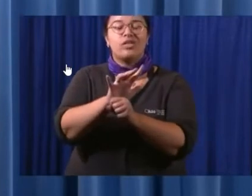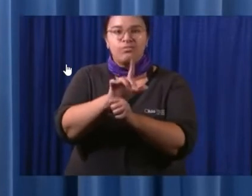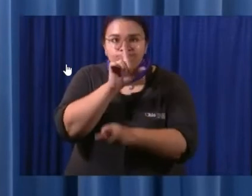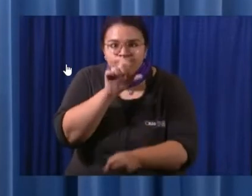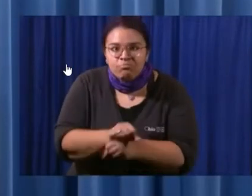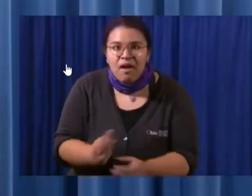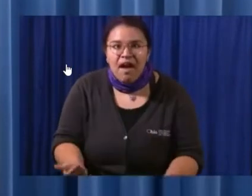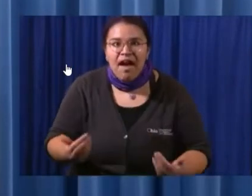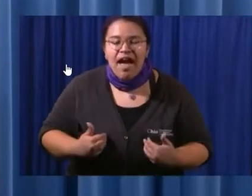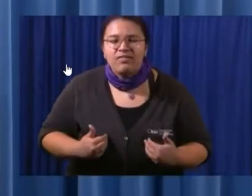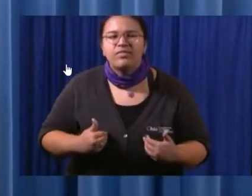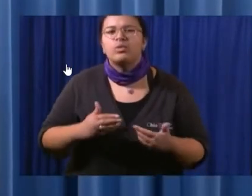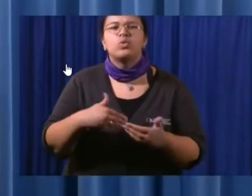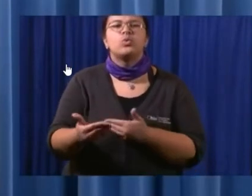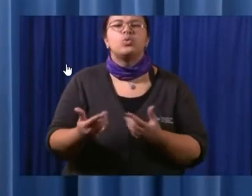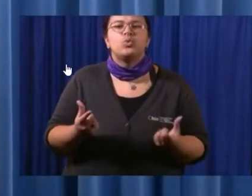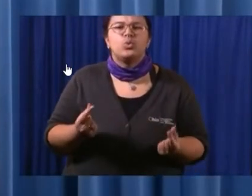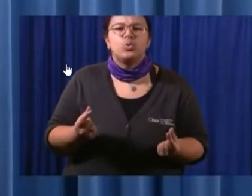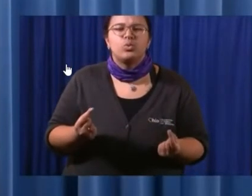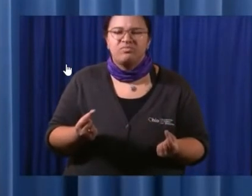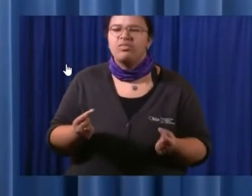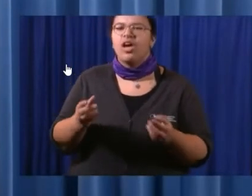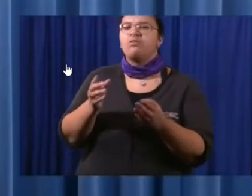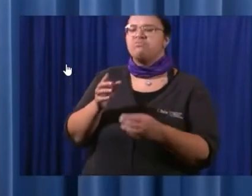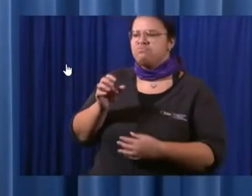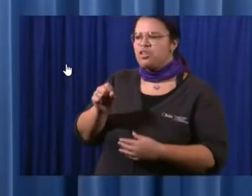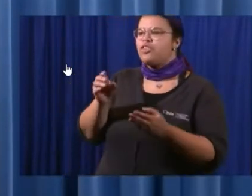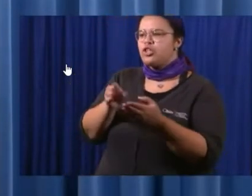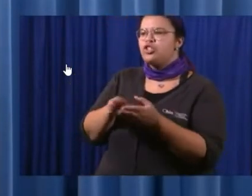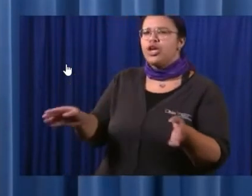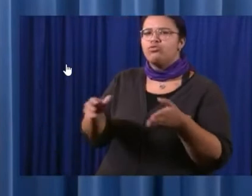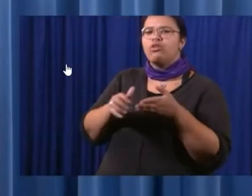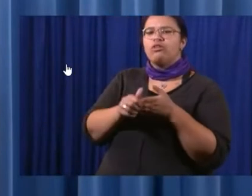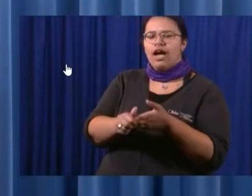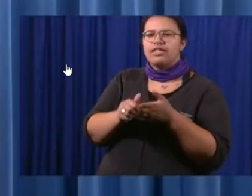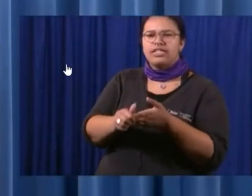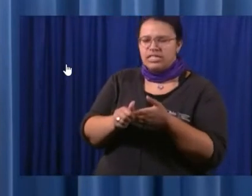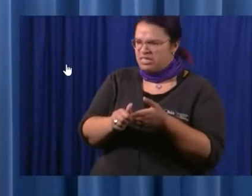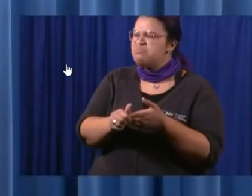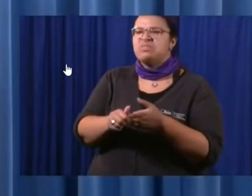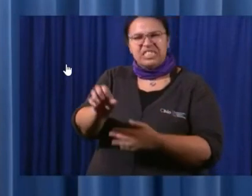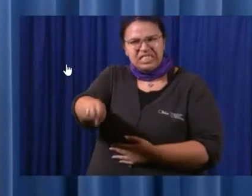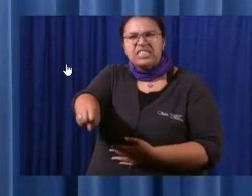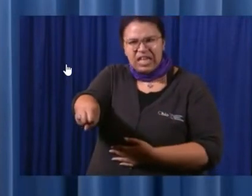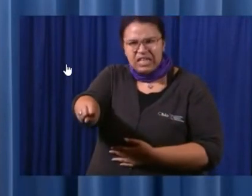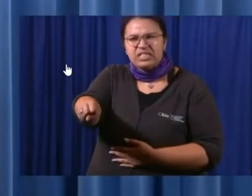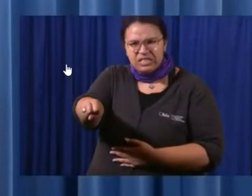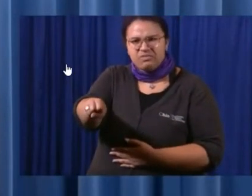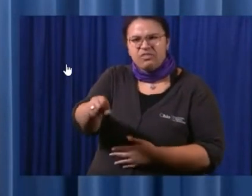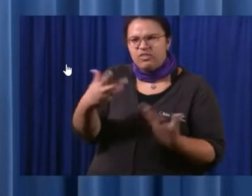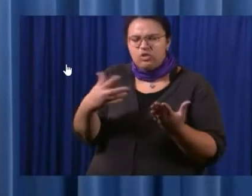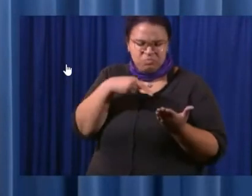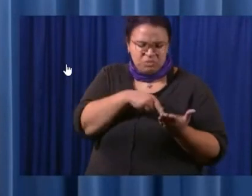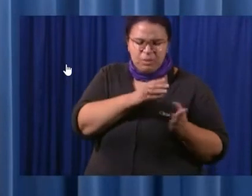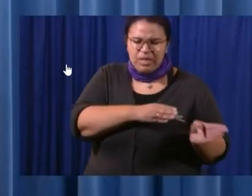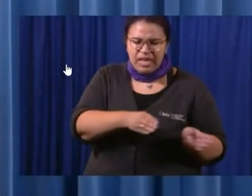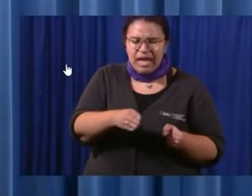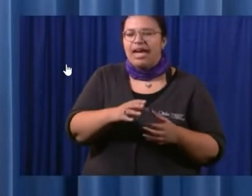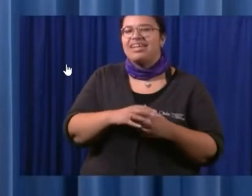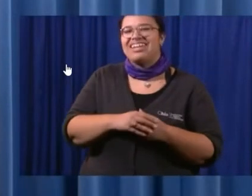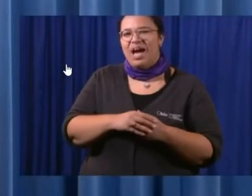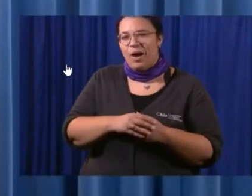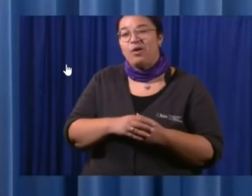The general guidance is yes, it is, and I didn't include everything that's in the plan. I put everybody